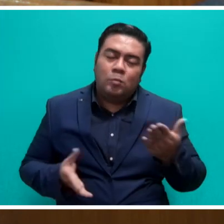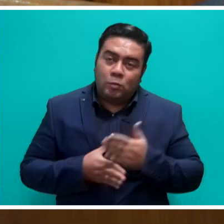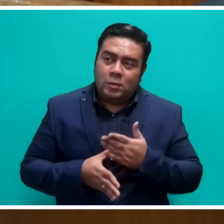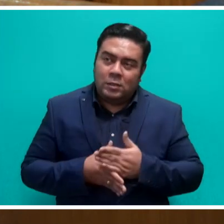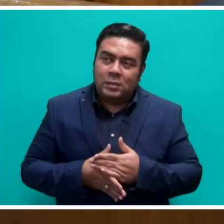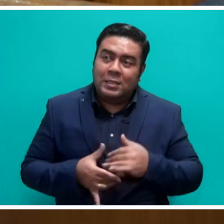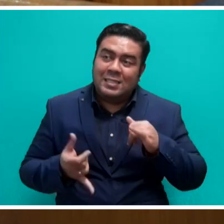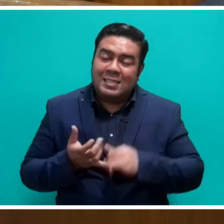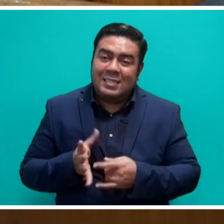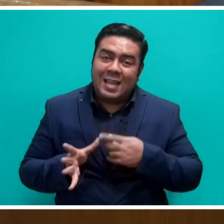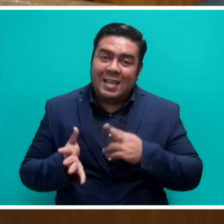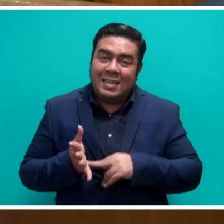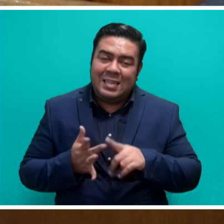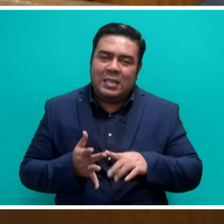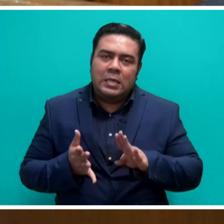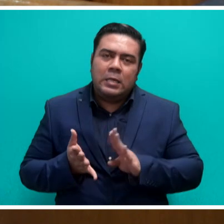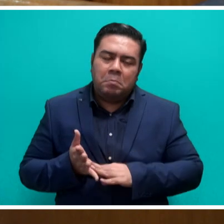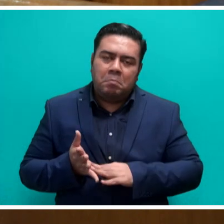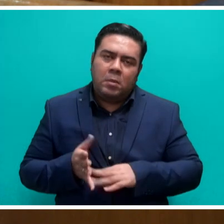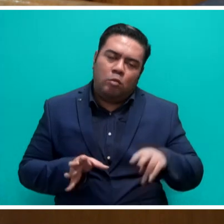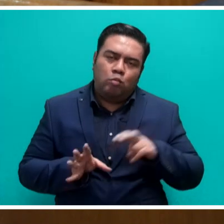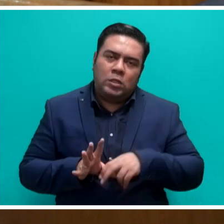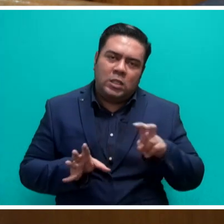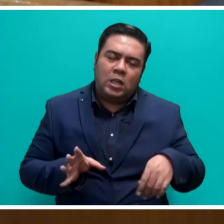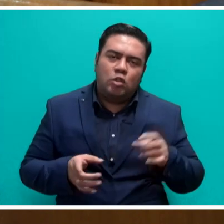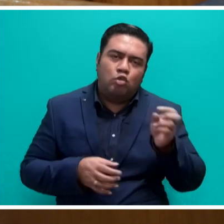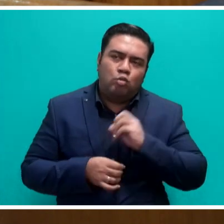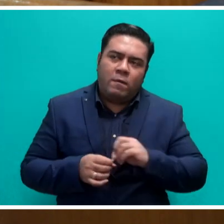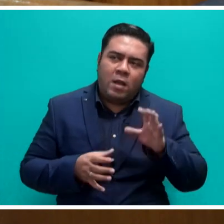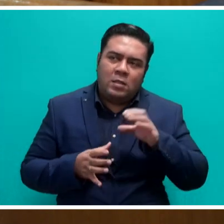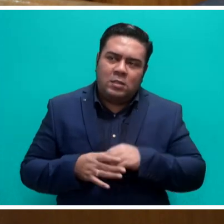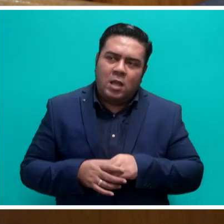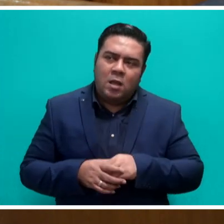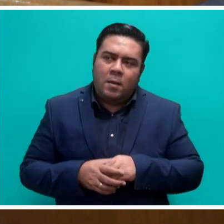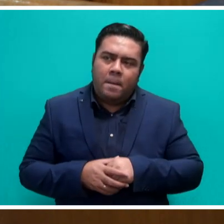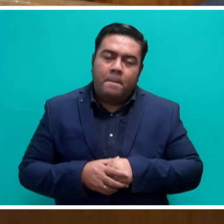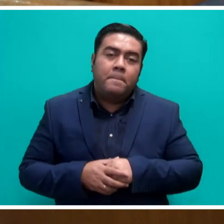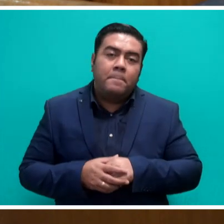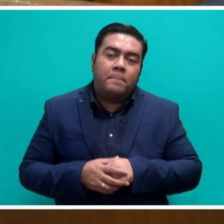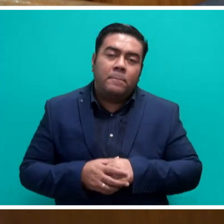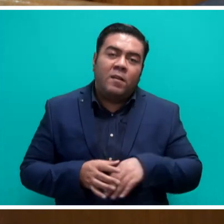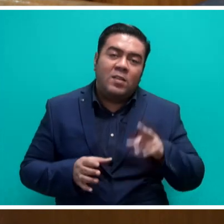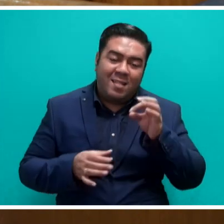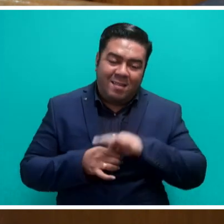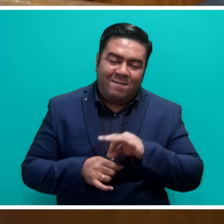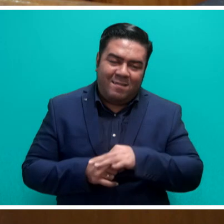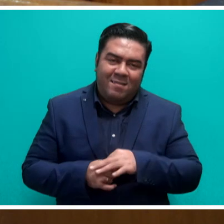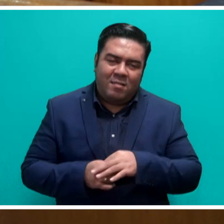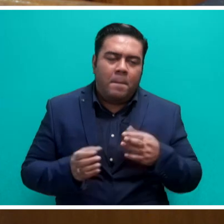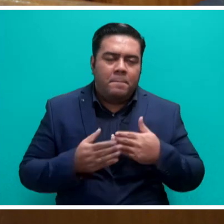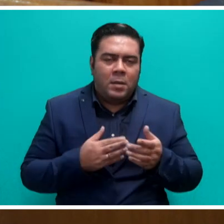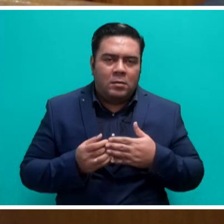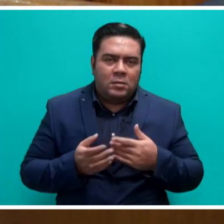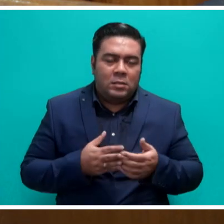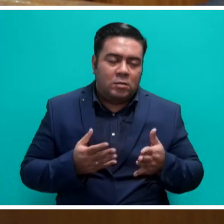Mr. Sanim resigned as Supervisor of Elections, bringing that matter to an end. In the case of